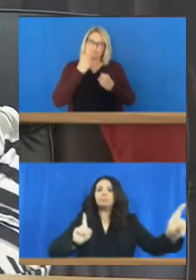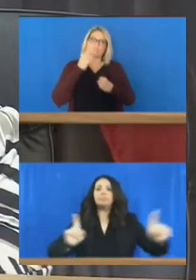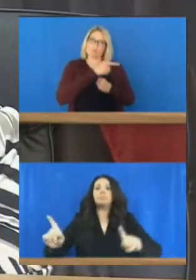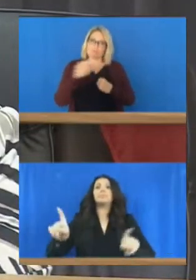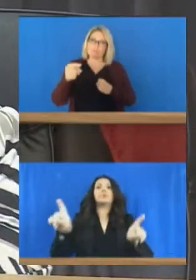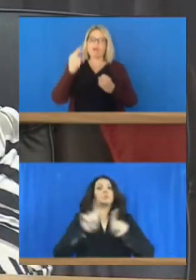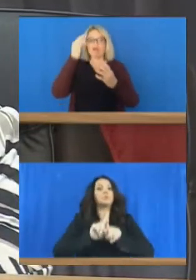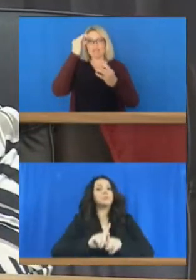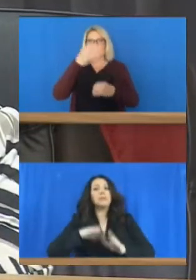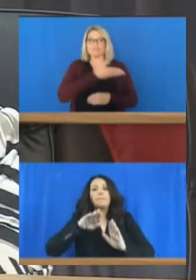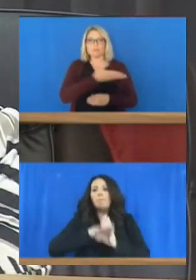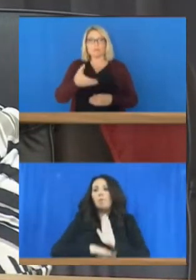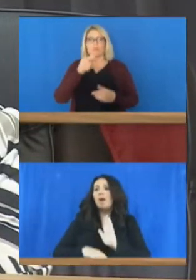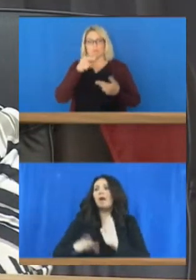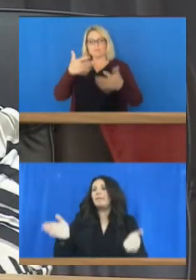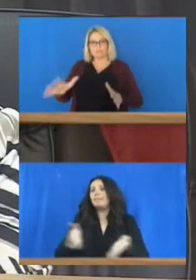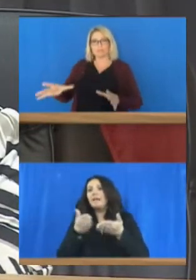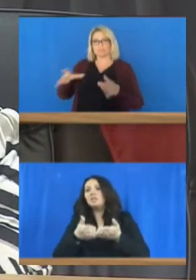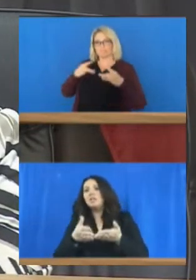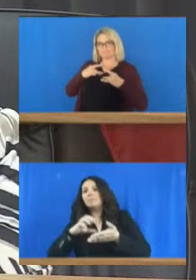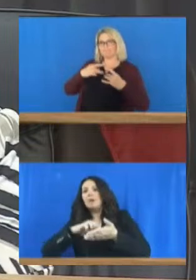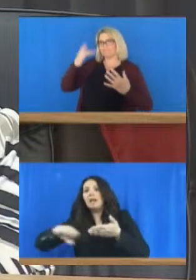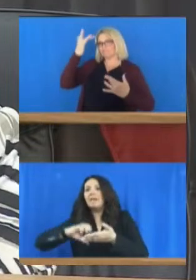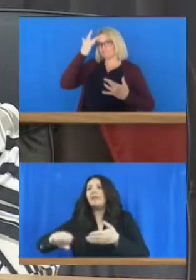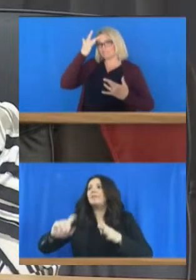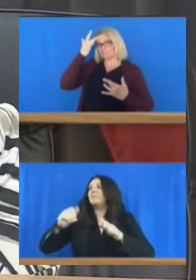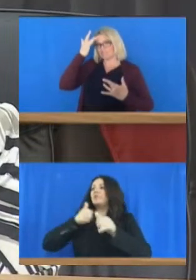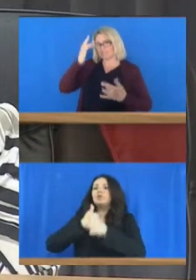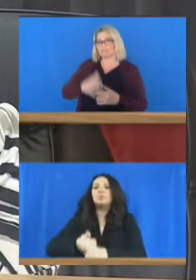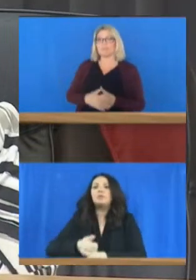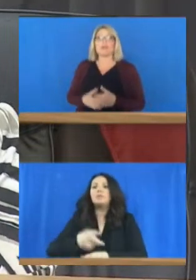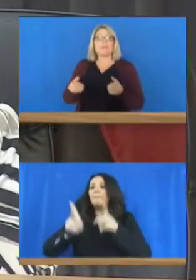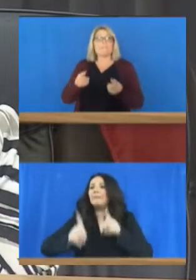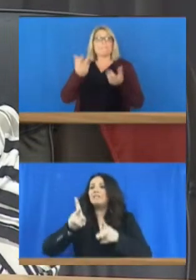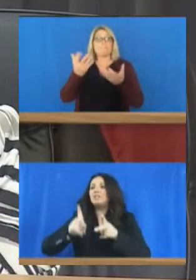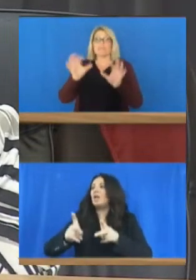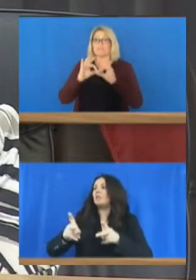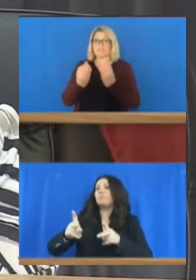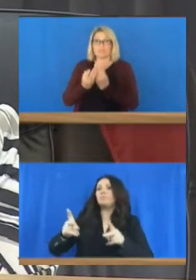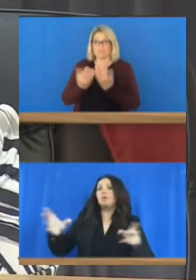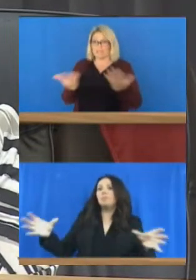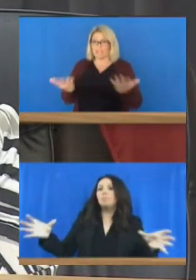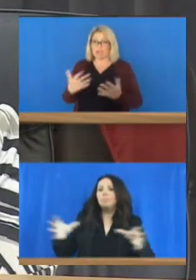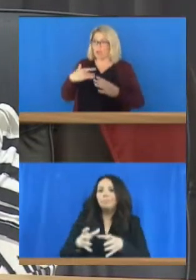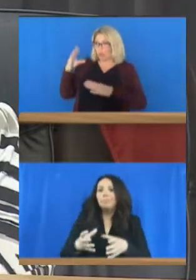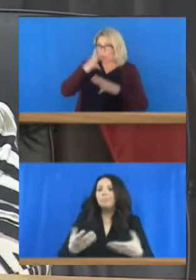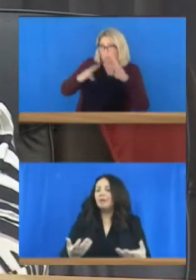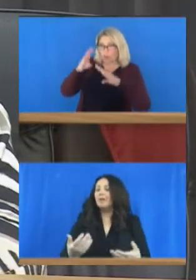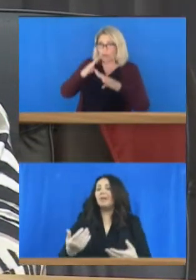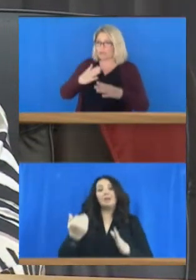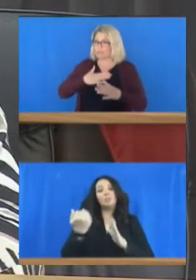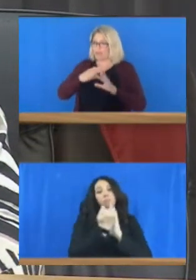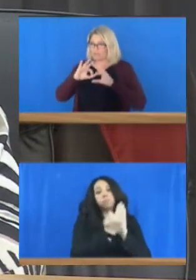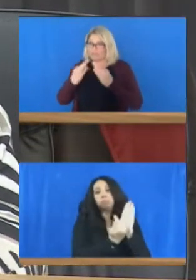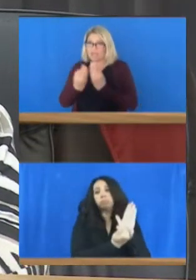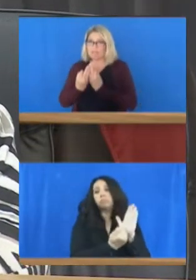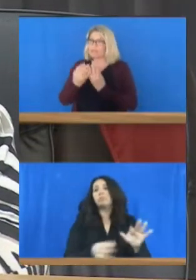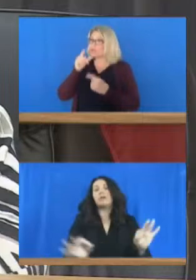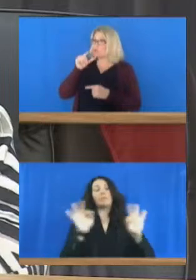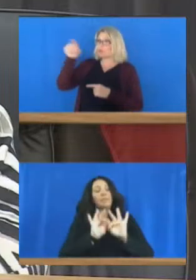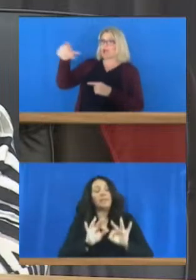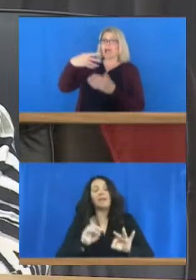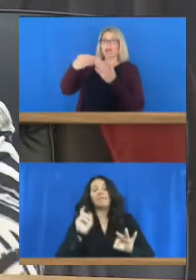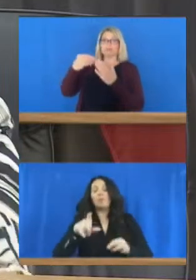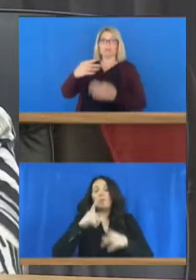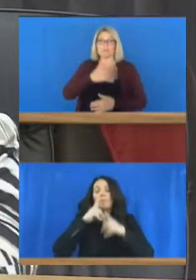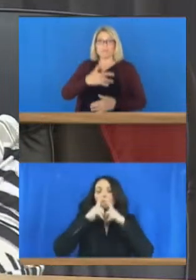Self-isolation orders ended on Saturday for these residents who have been tested negative since the outbreak began. I also want